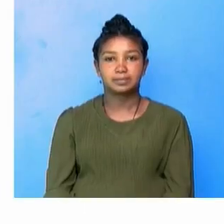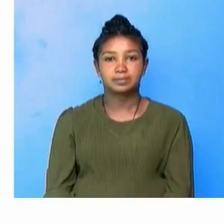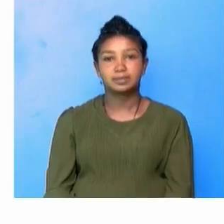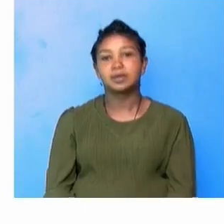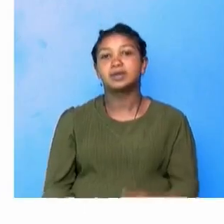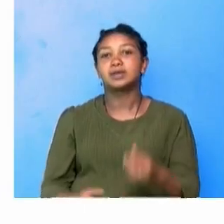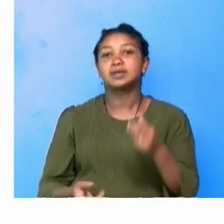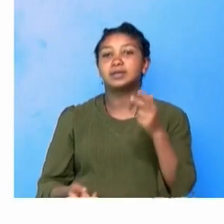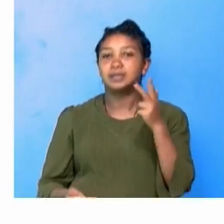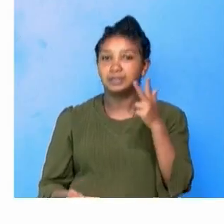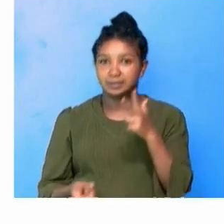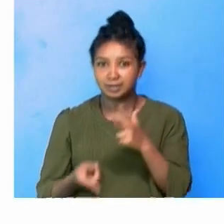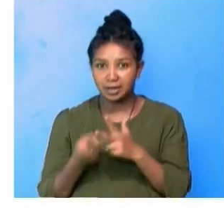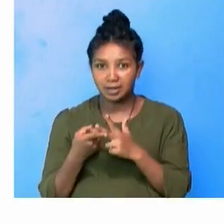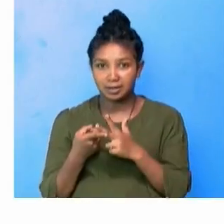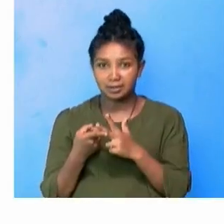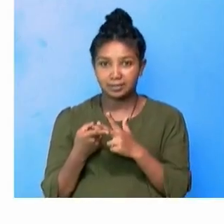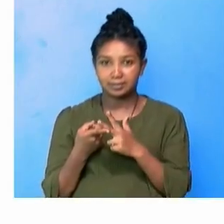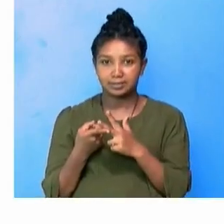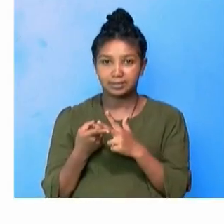3,